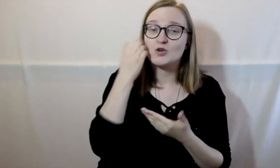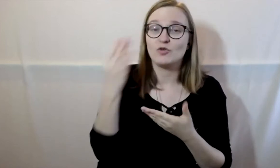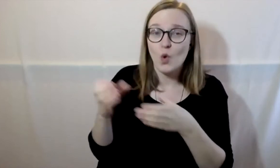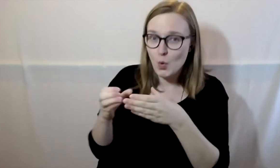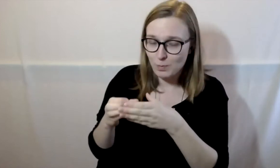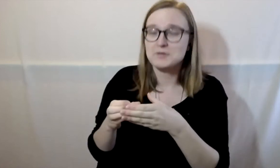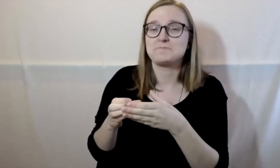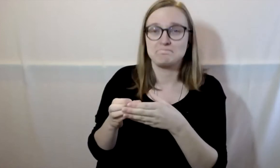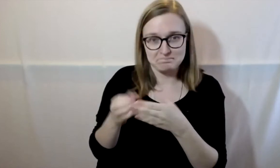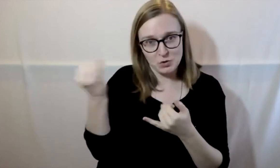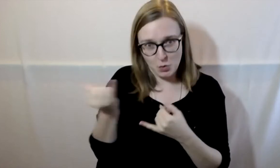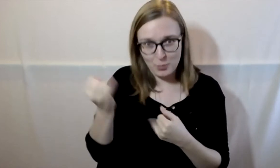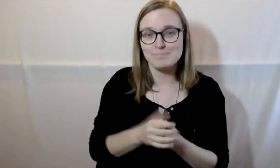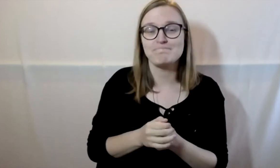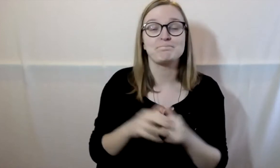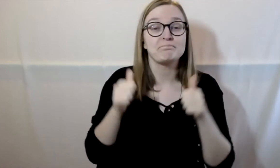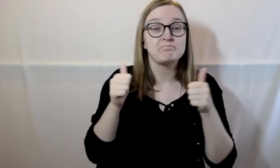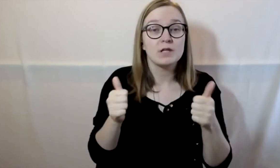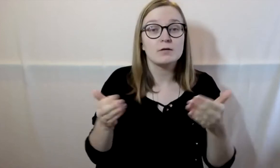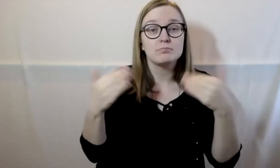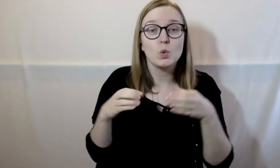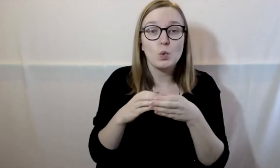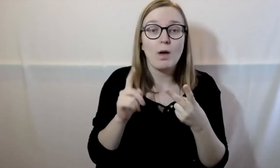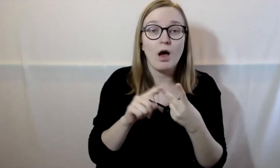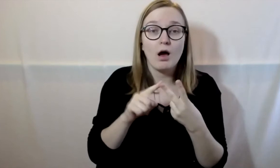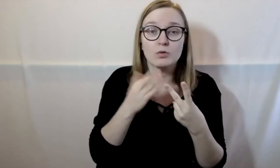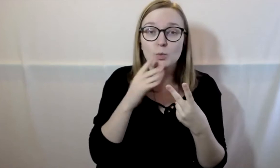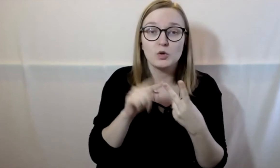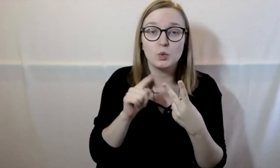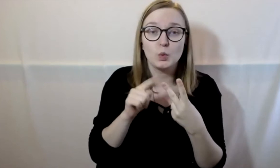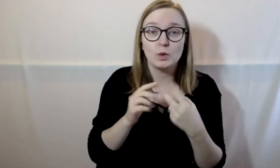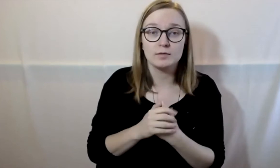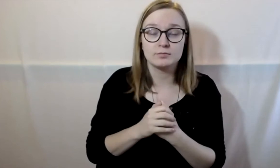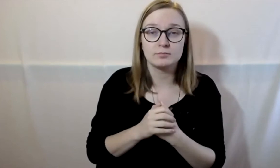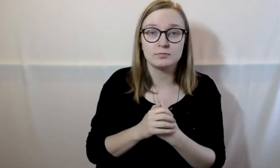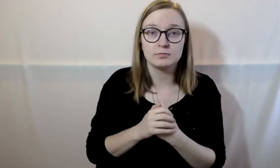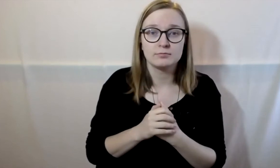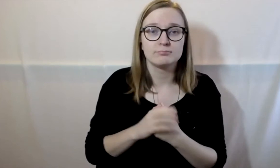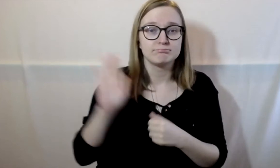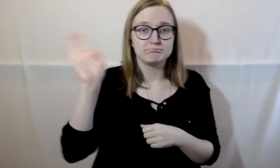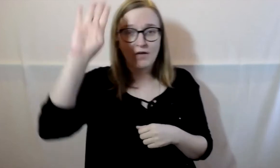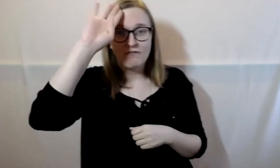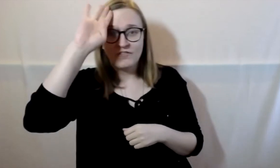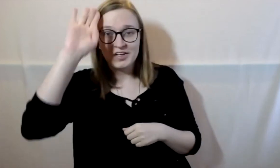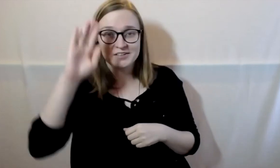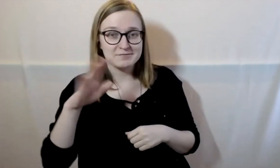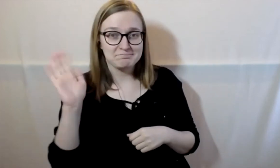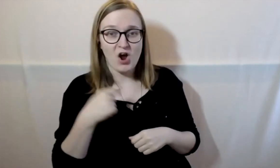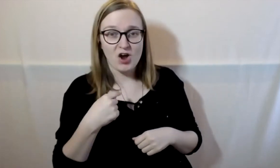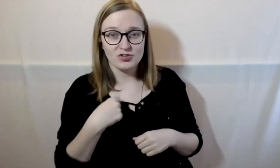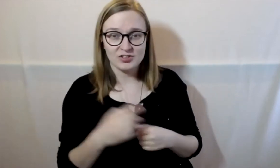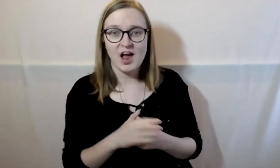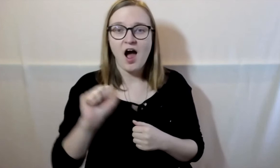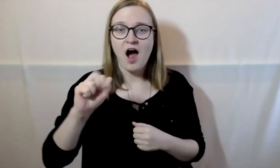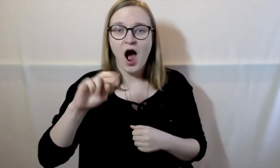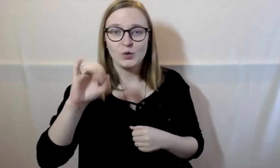great. Let's say group 2. Where's group 2? I am group 2. Andres,